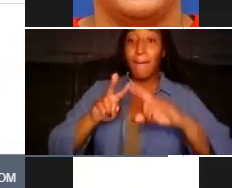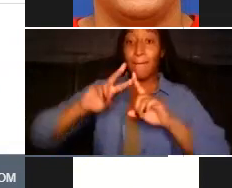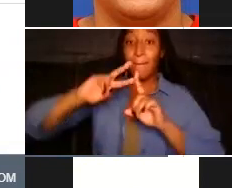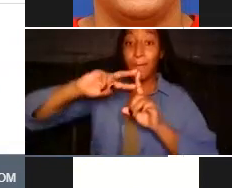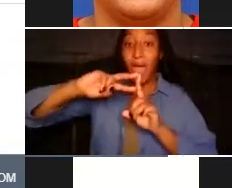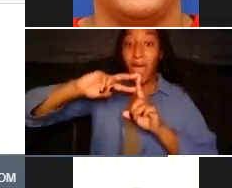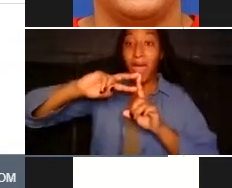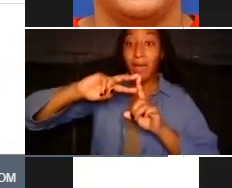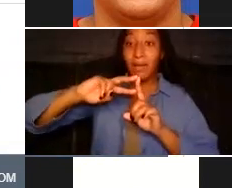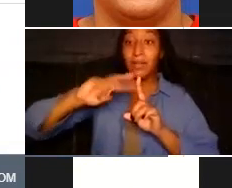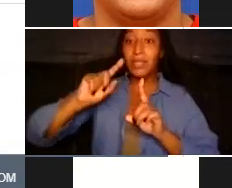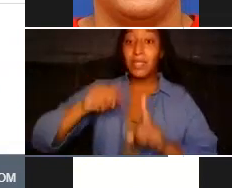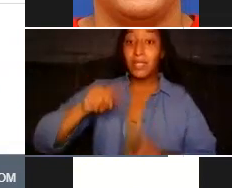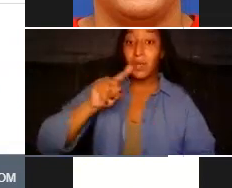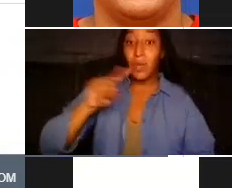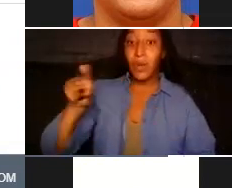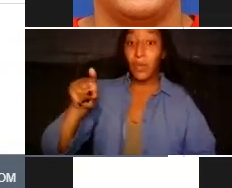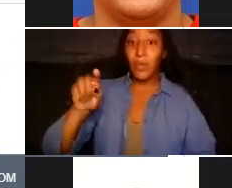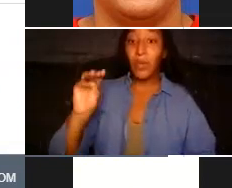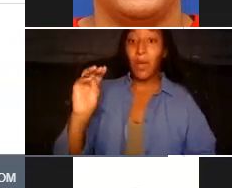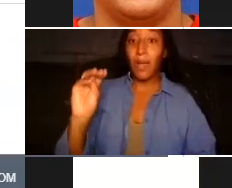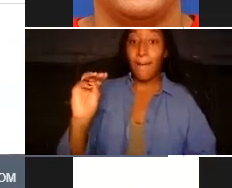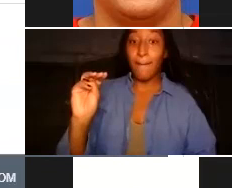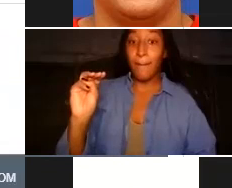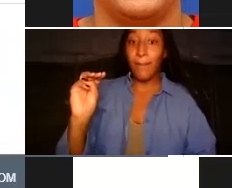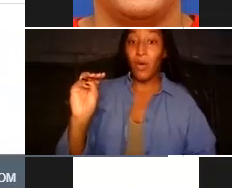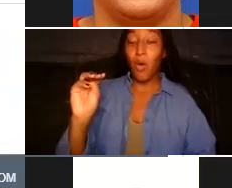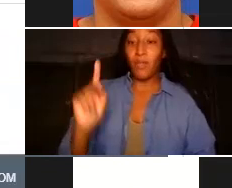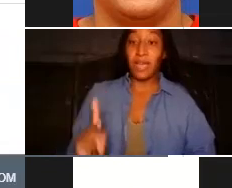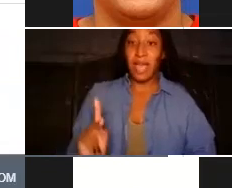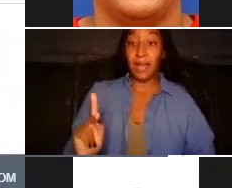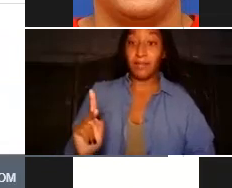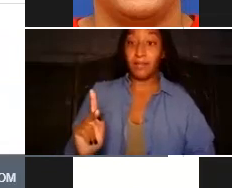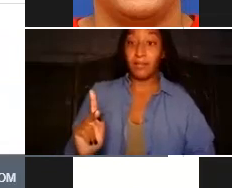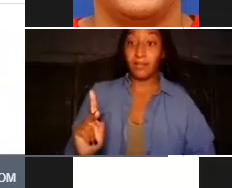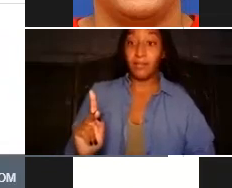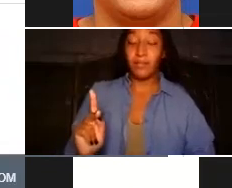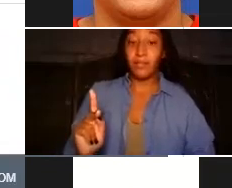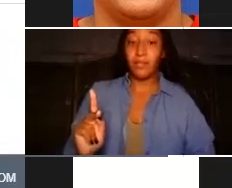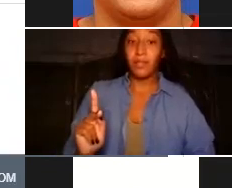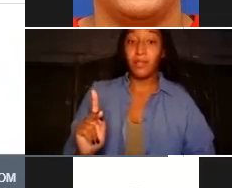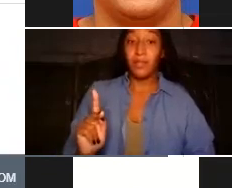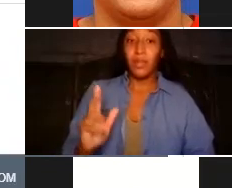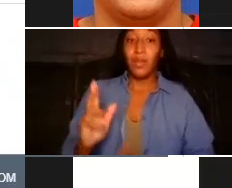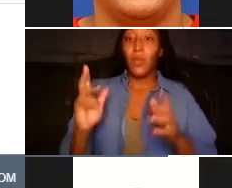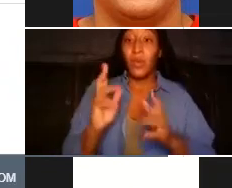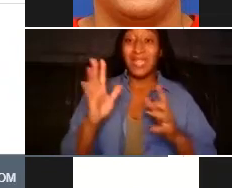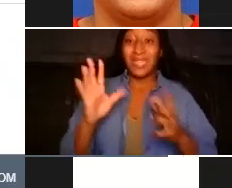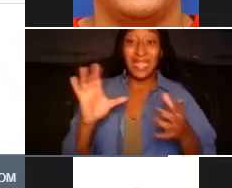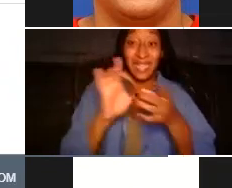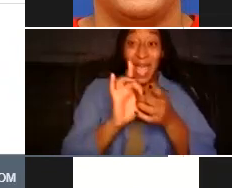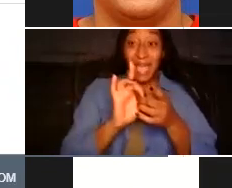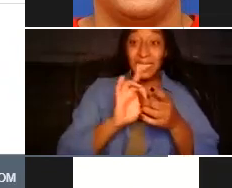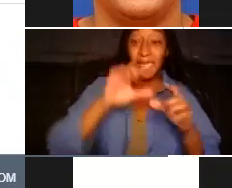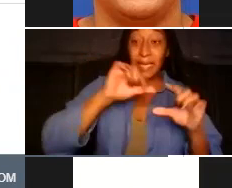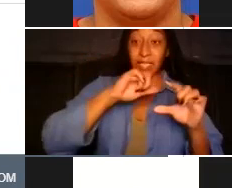how we find a period, where m is the mass of our oscillator. So whatever is attached to the spring, and